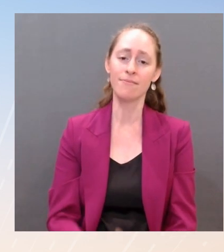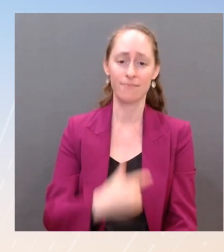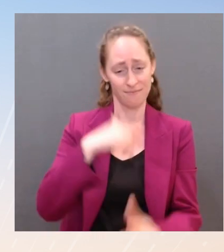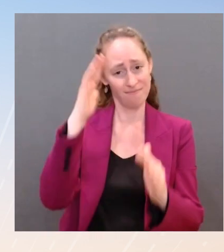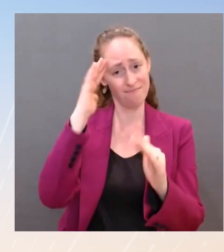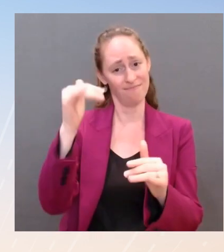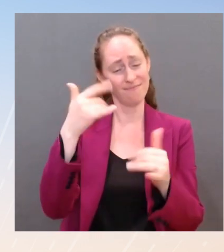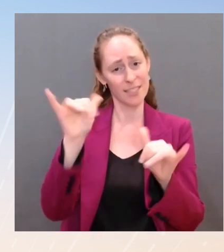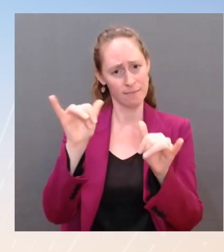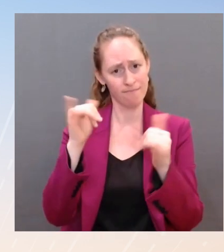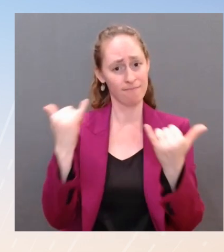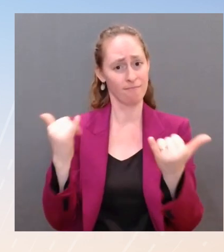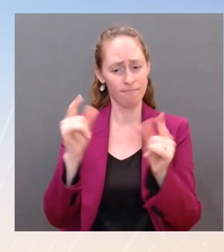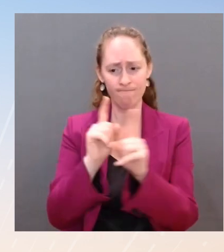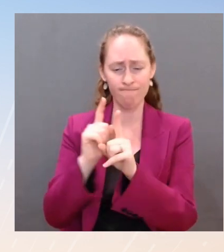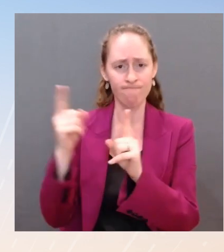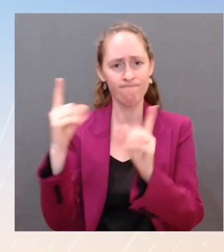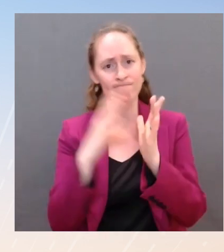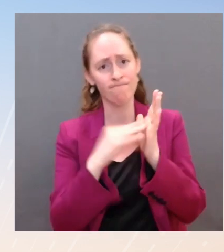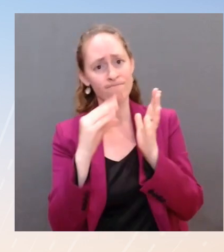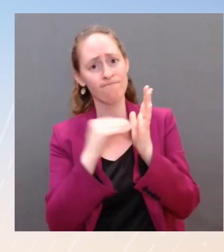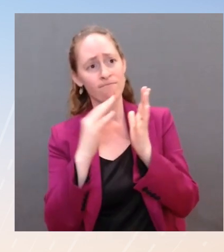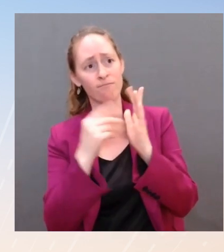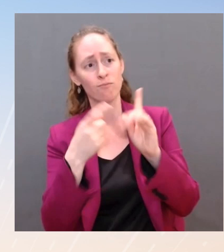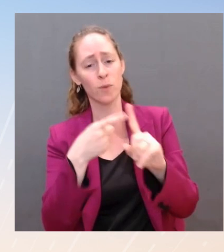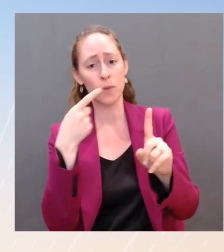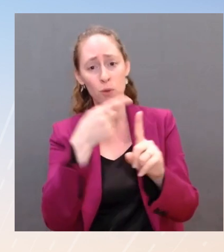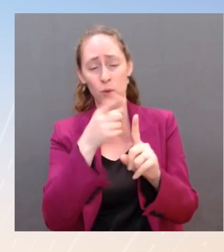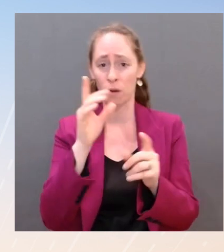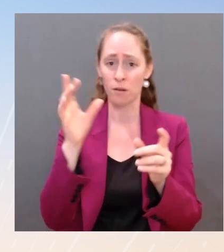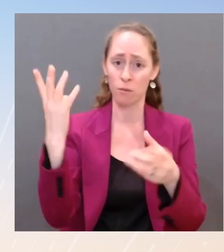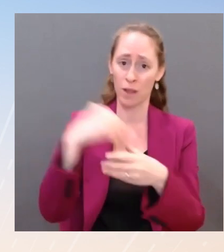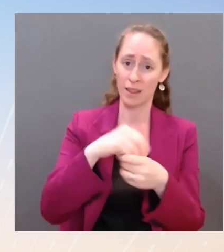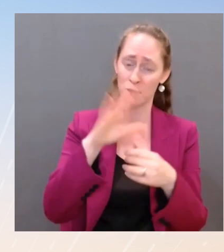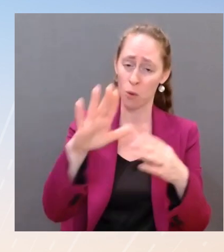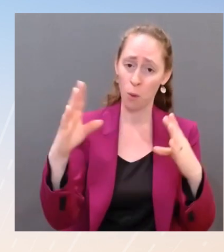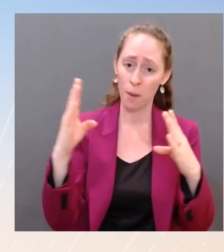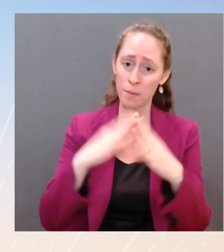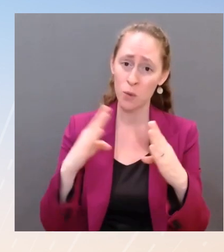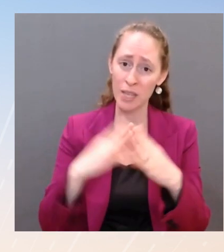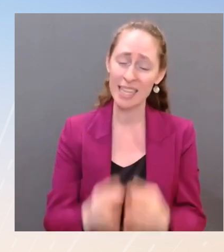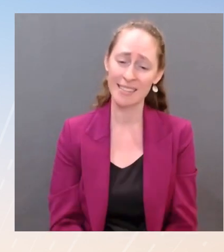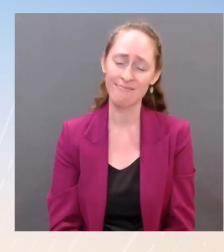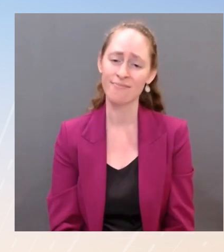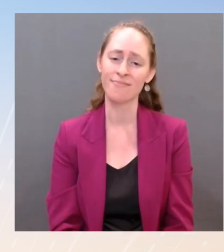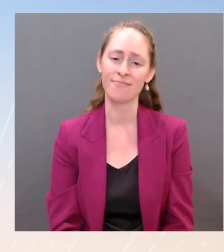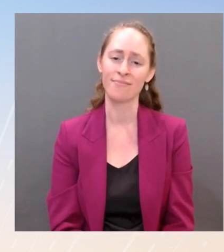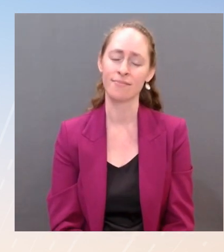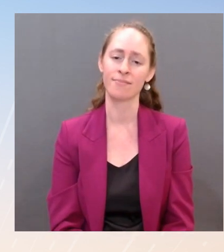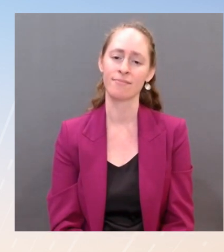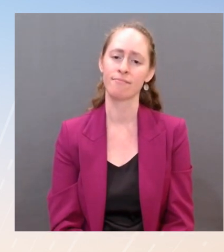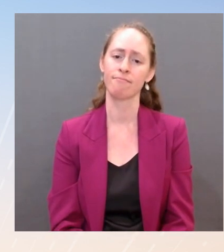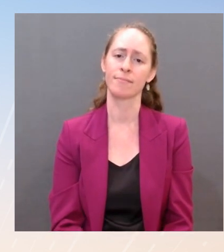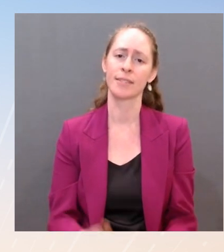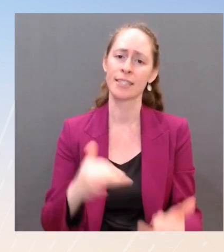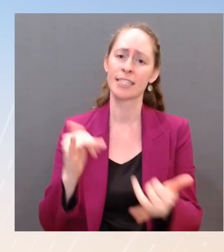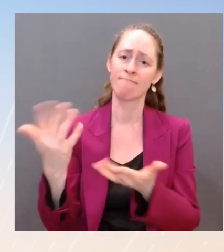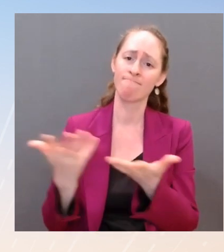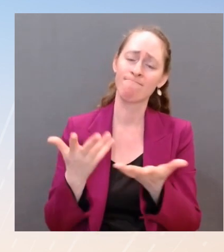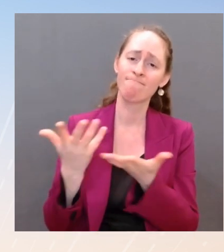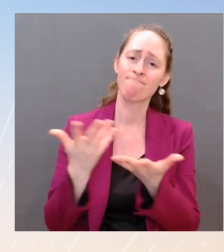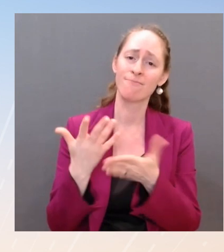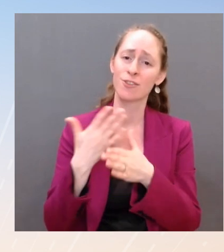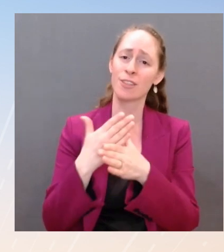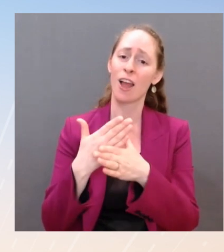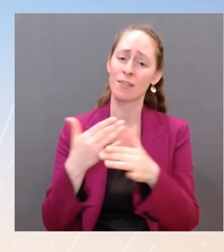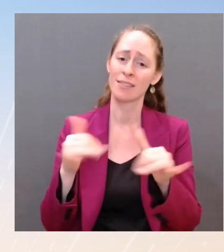know, in your community that you know and sharing your struggle, because I think that's what it's all about, really, is, you know, mentoring other people